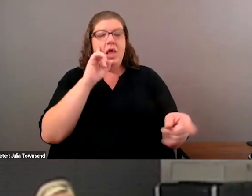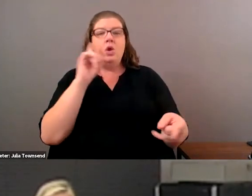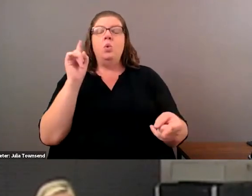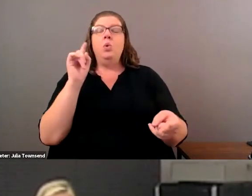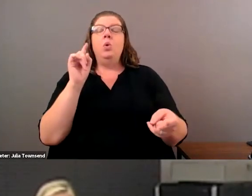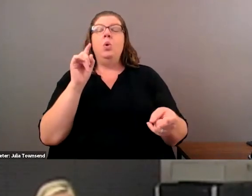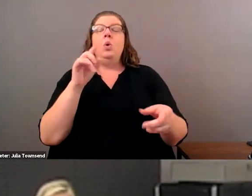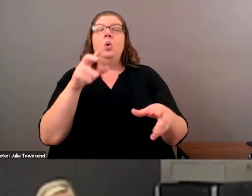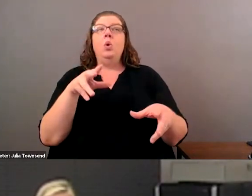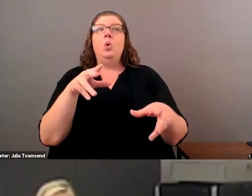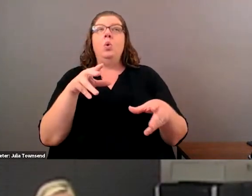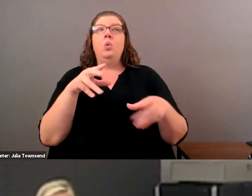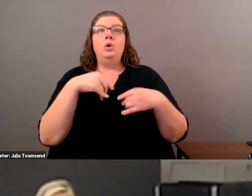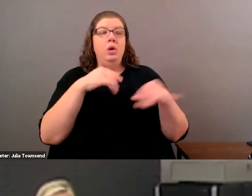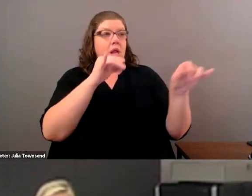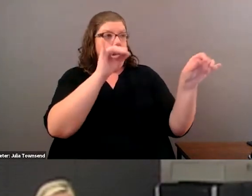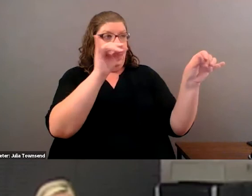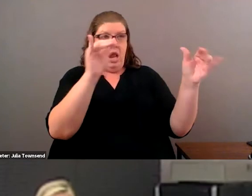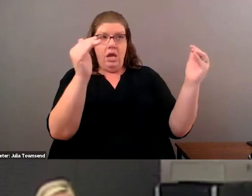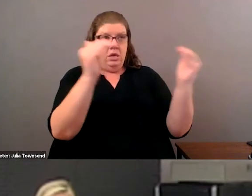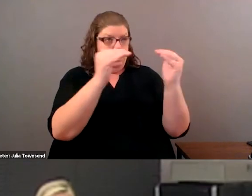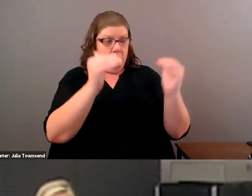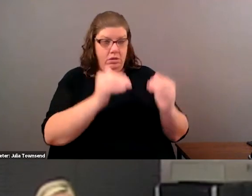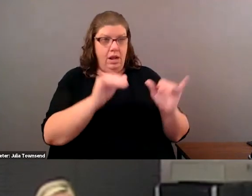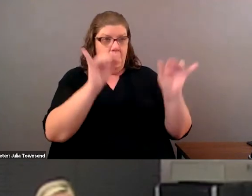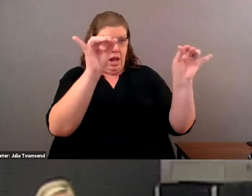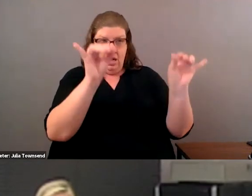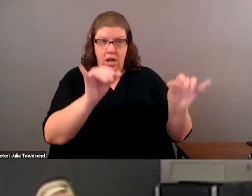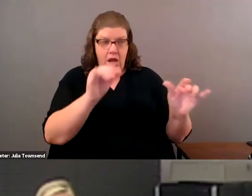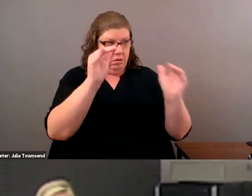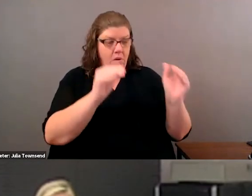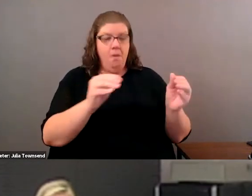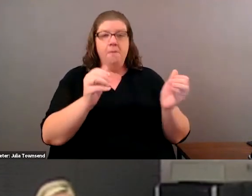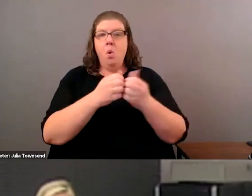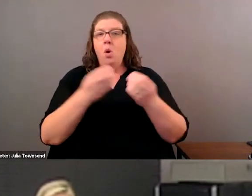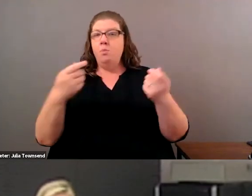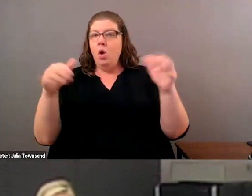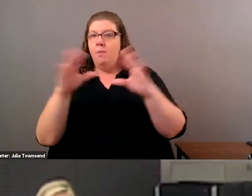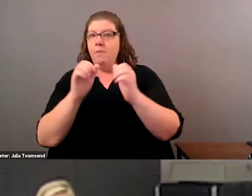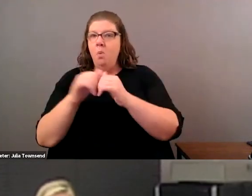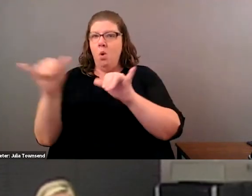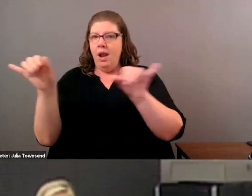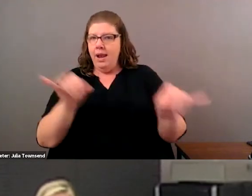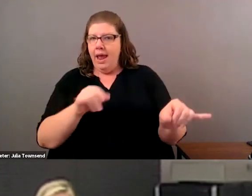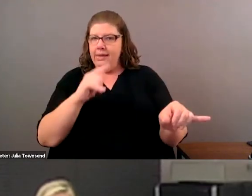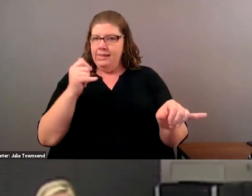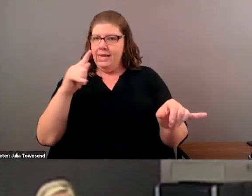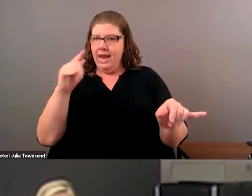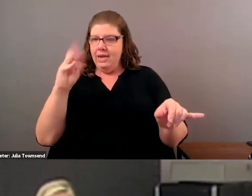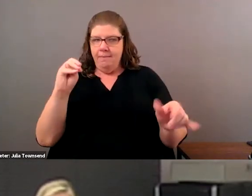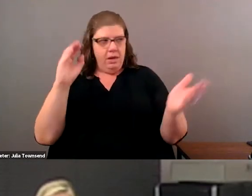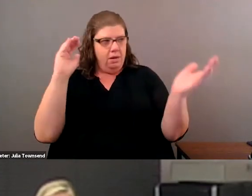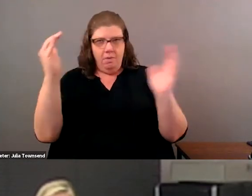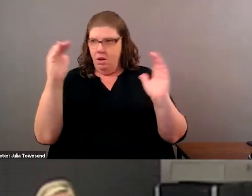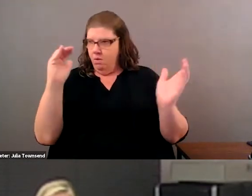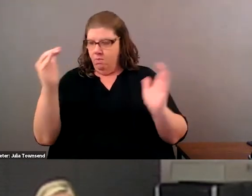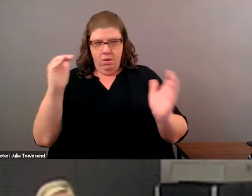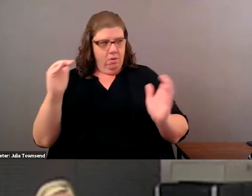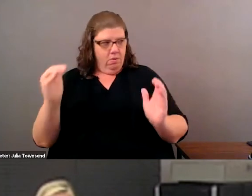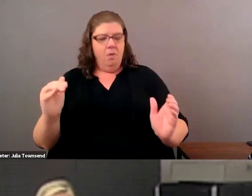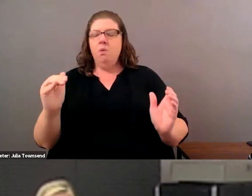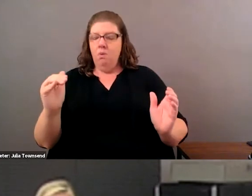took like to like, more properties that were more like Tatum and compared them. And